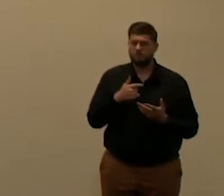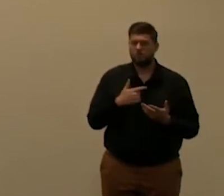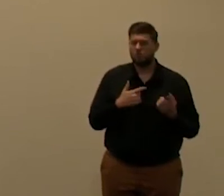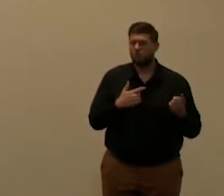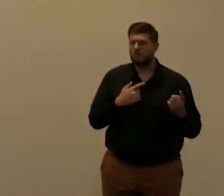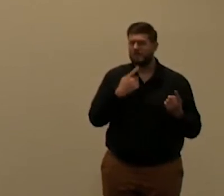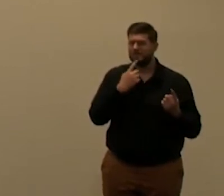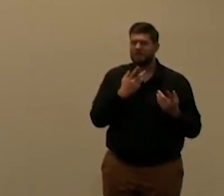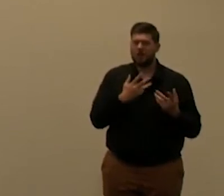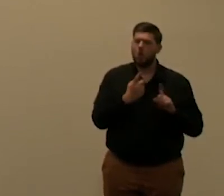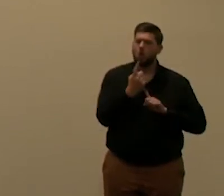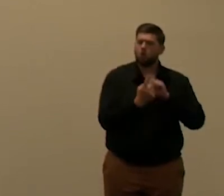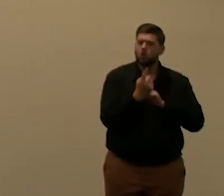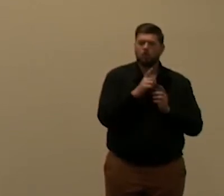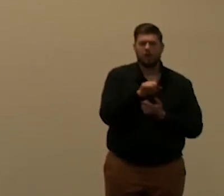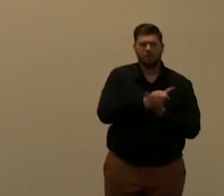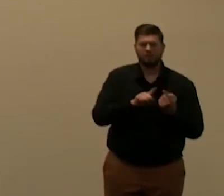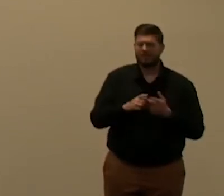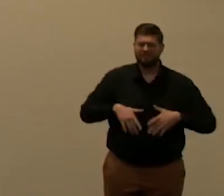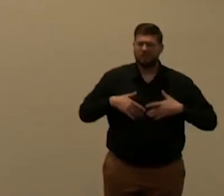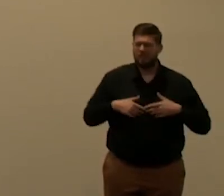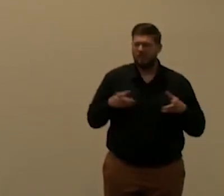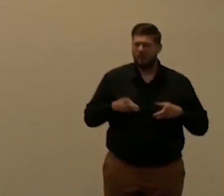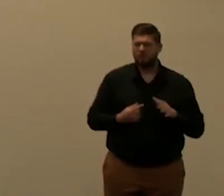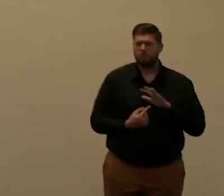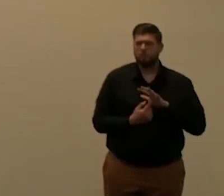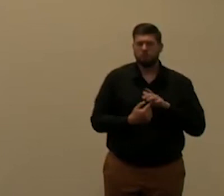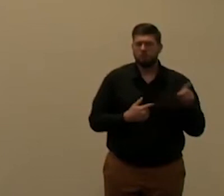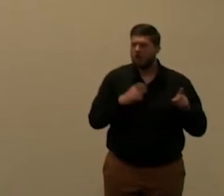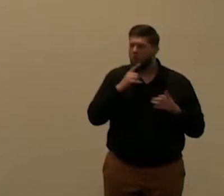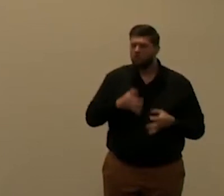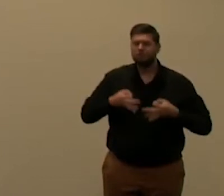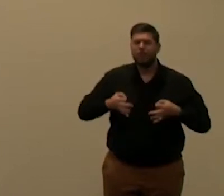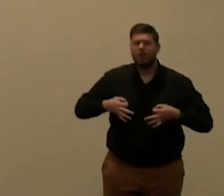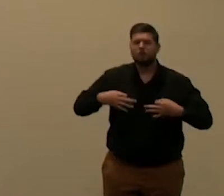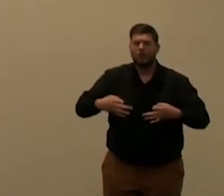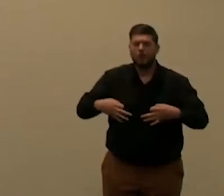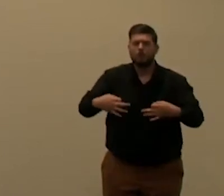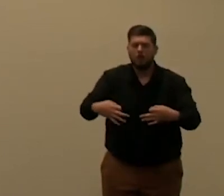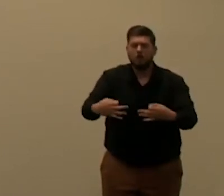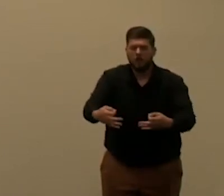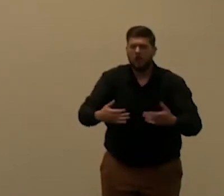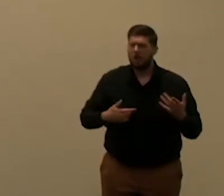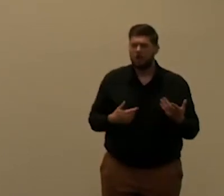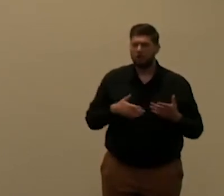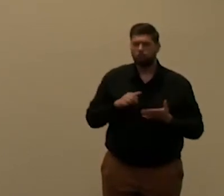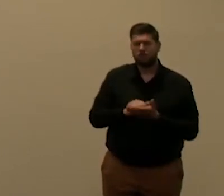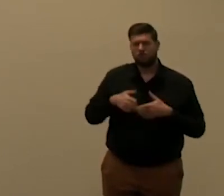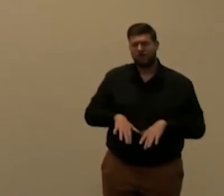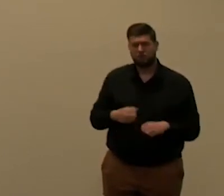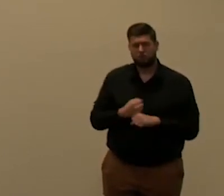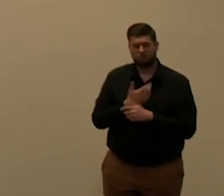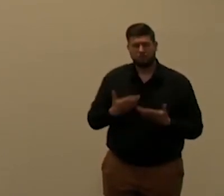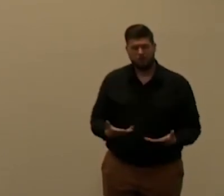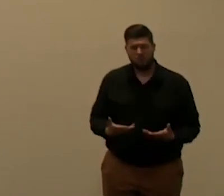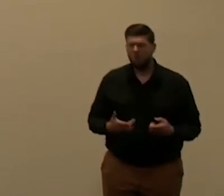less important, so they might schedule it next week and the next week and the next week instead of doing them now. And that's critical